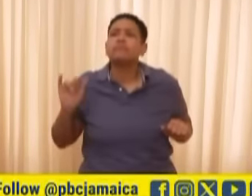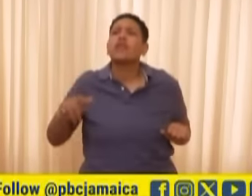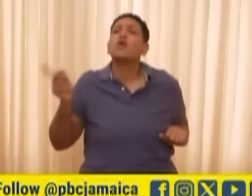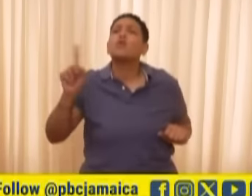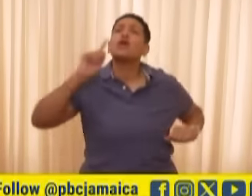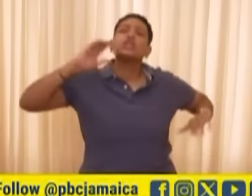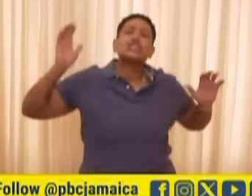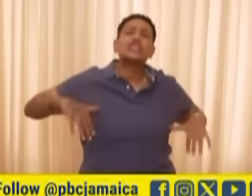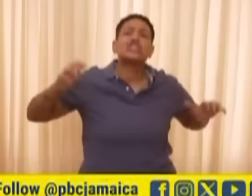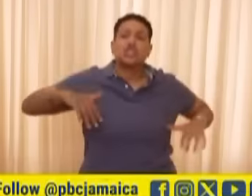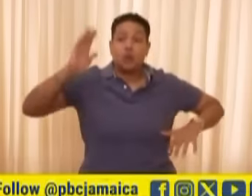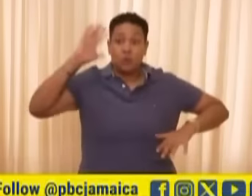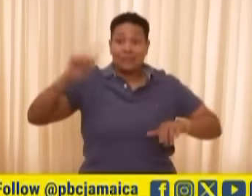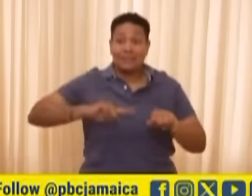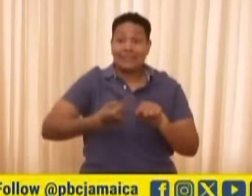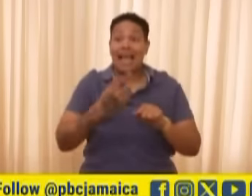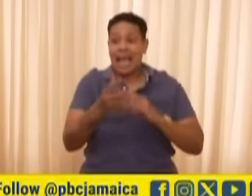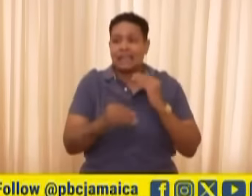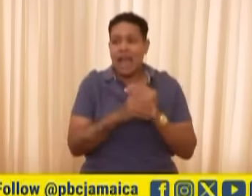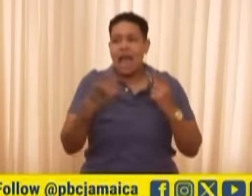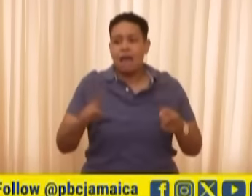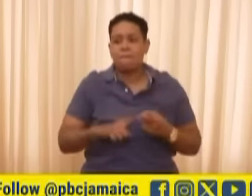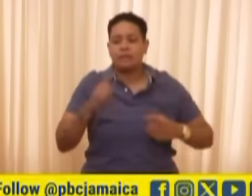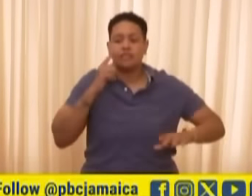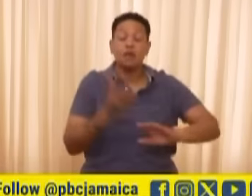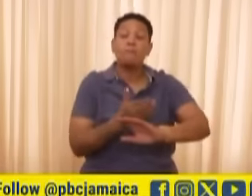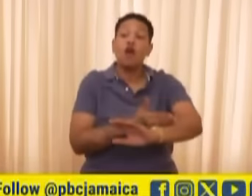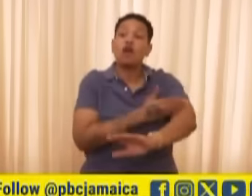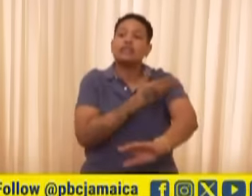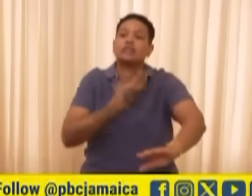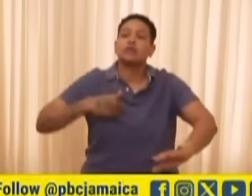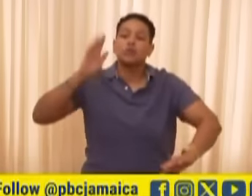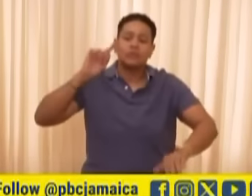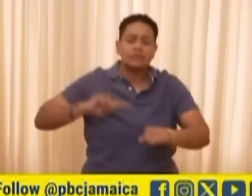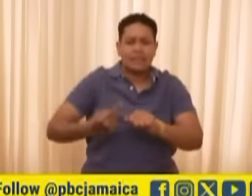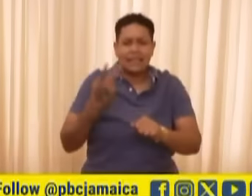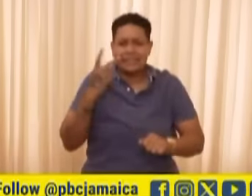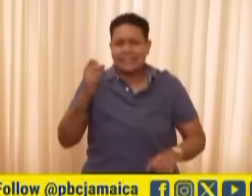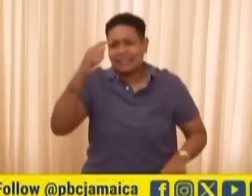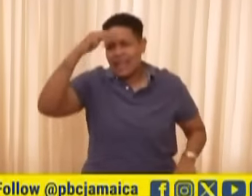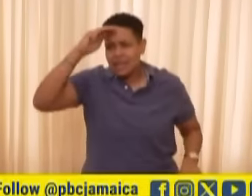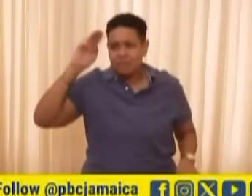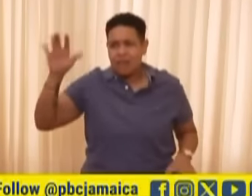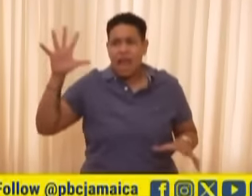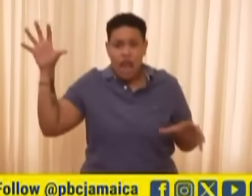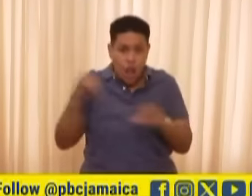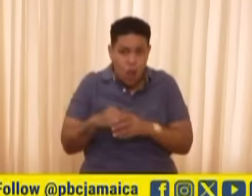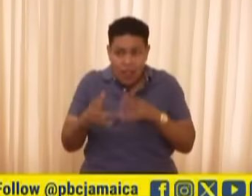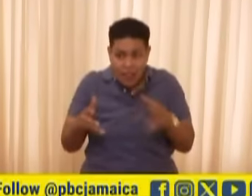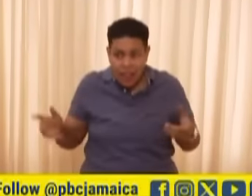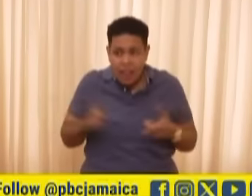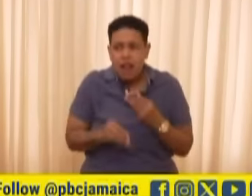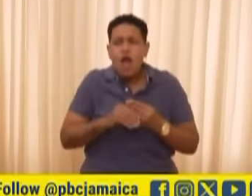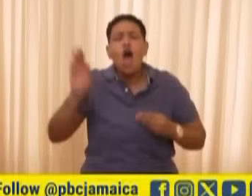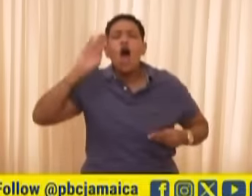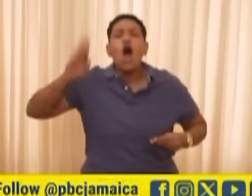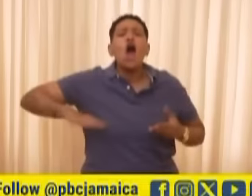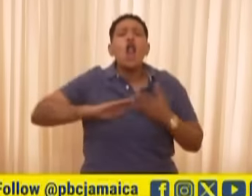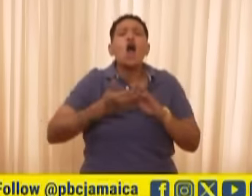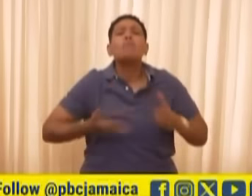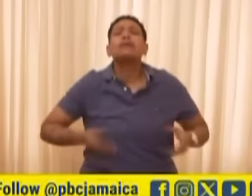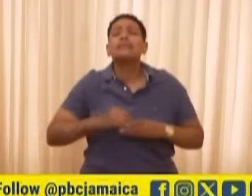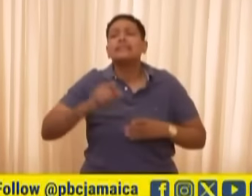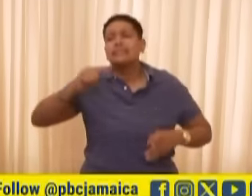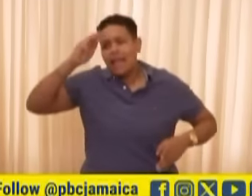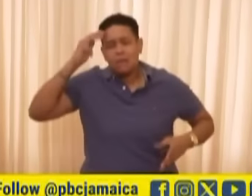the rainfall is going to start. As it progresses, then we'll start to see St. Mary being included. All the communities in